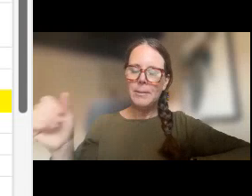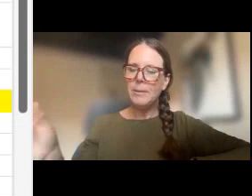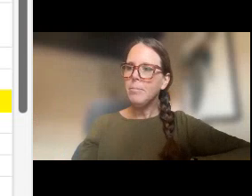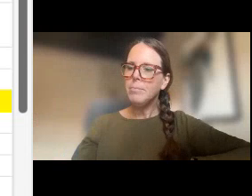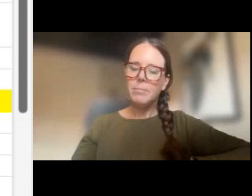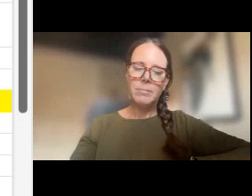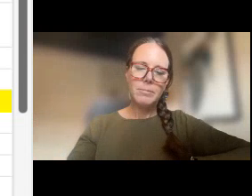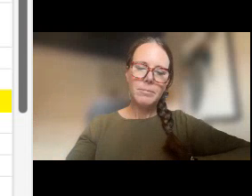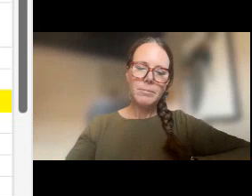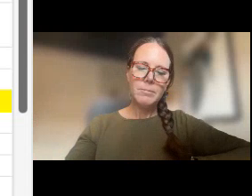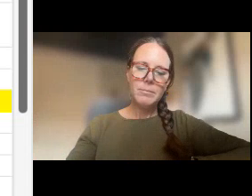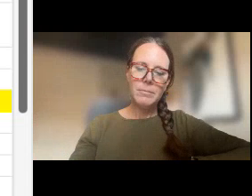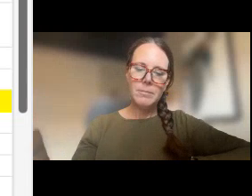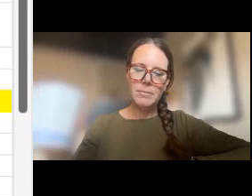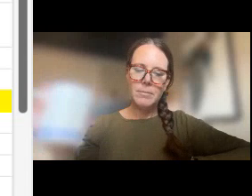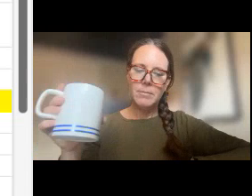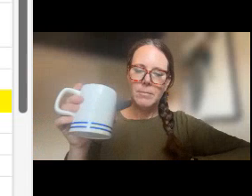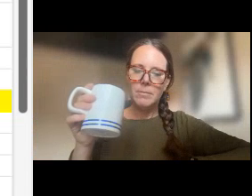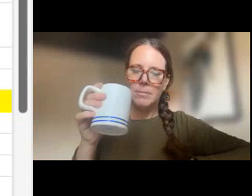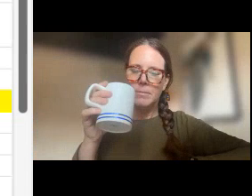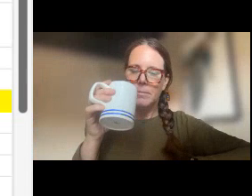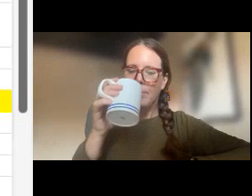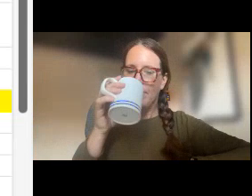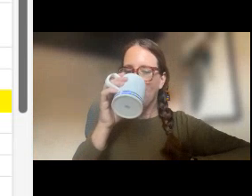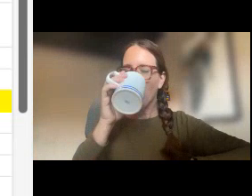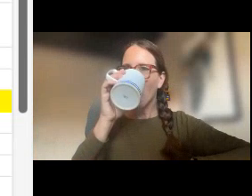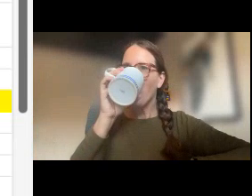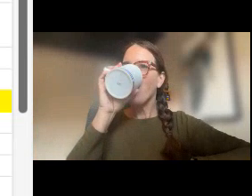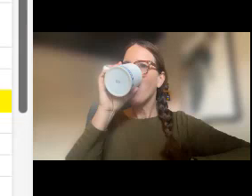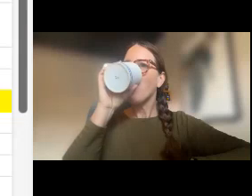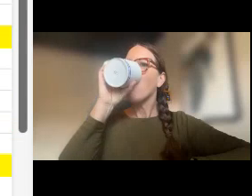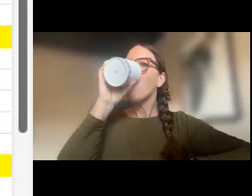the no and no adjacent.